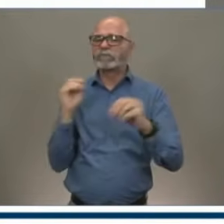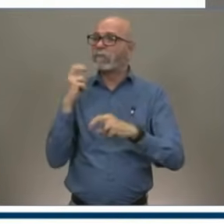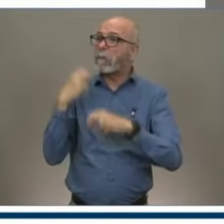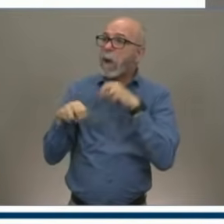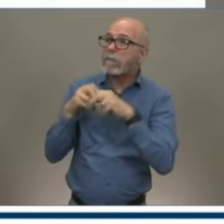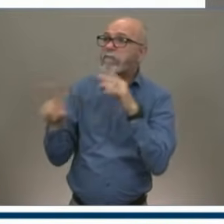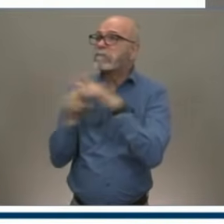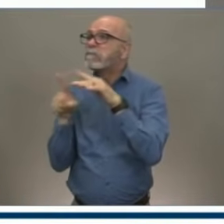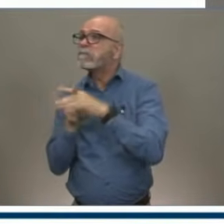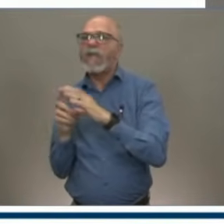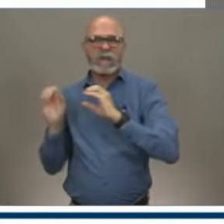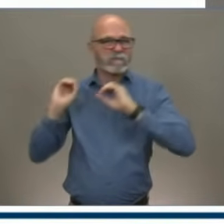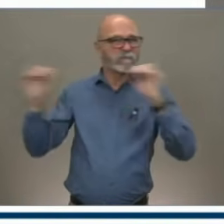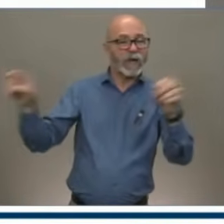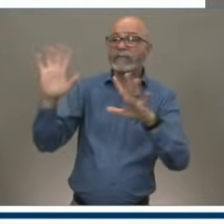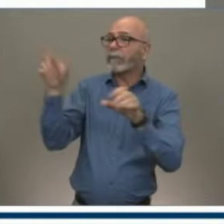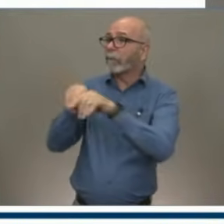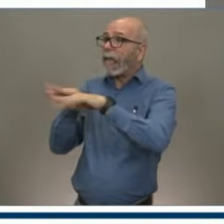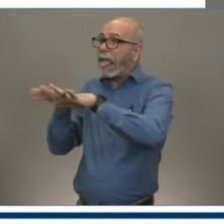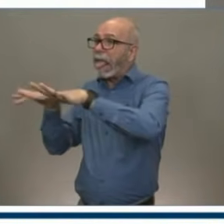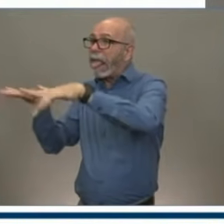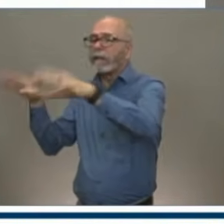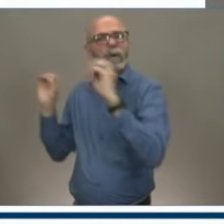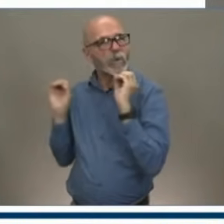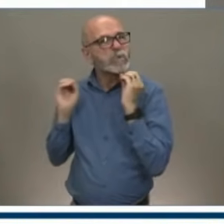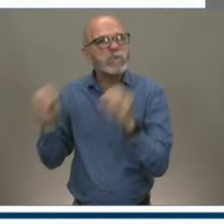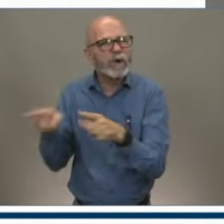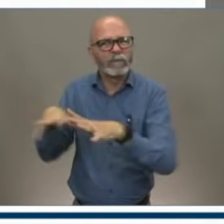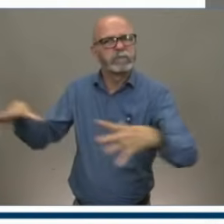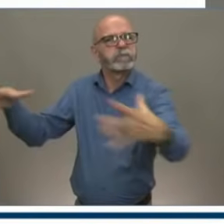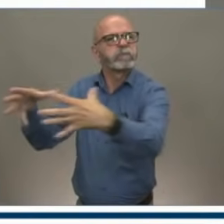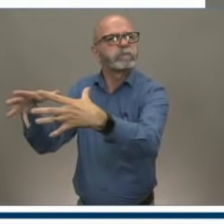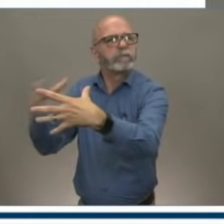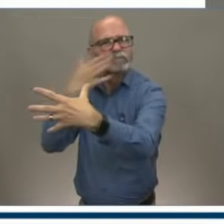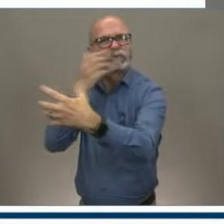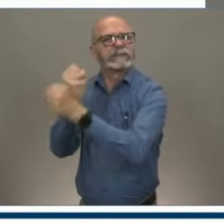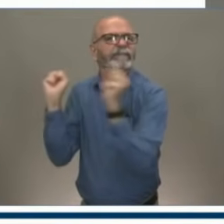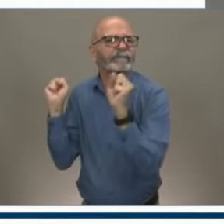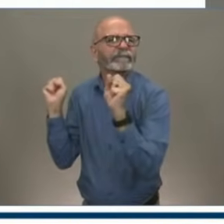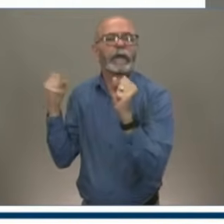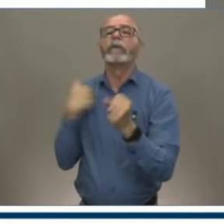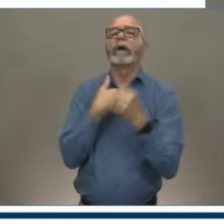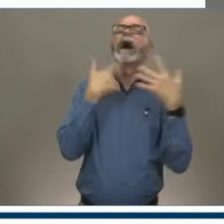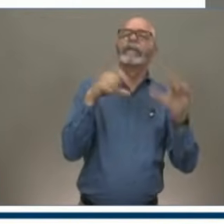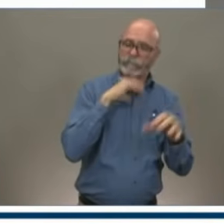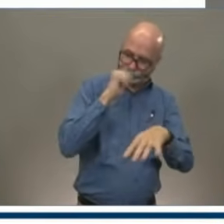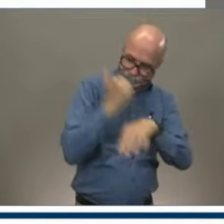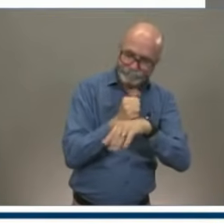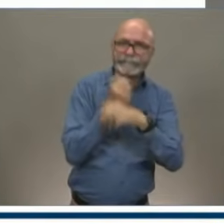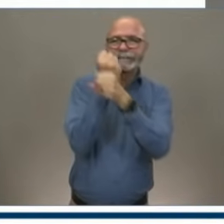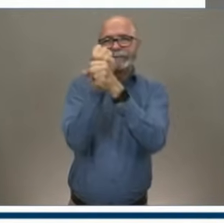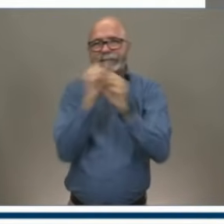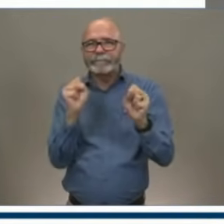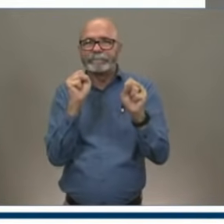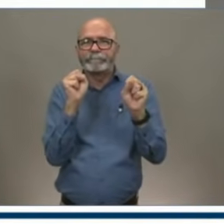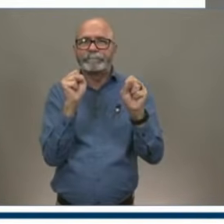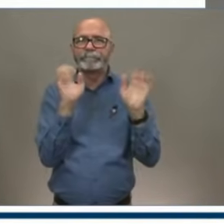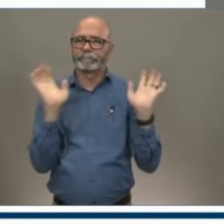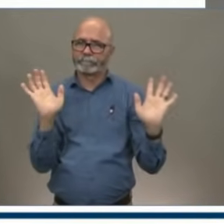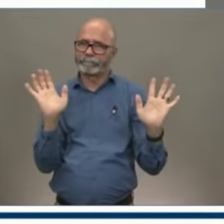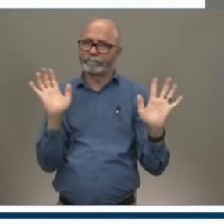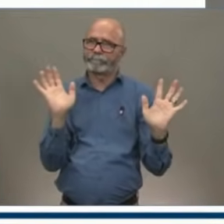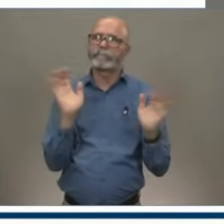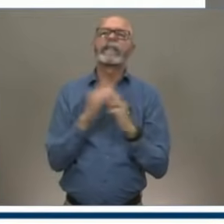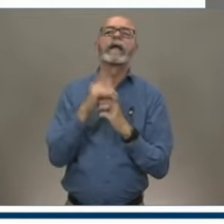of COVID-19. We have appropriate steps in place to maintain that safety. And we will respond on a